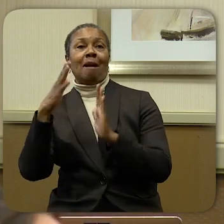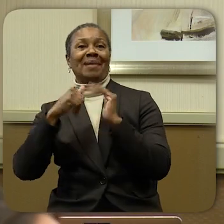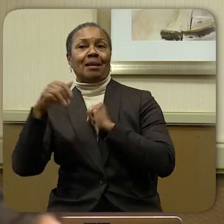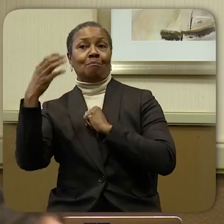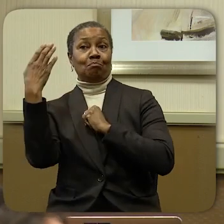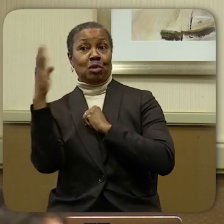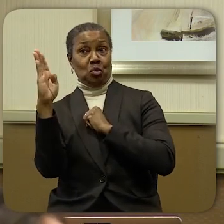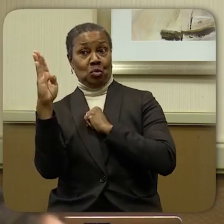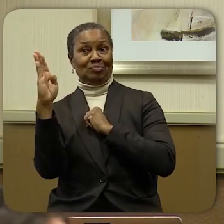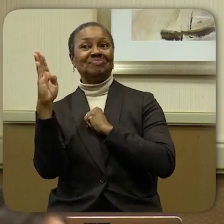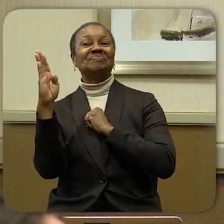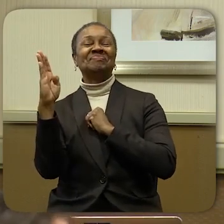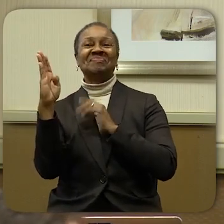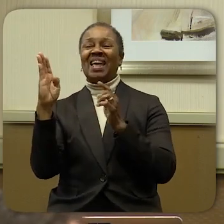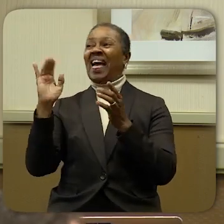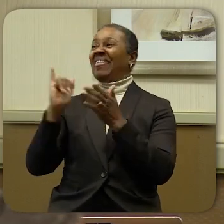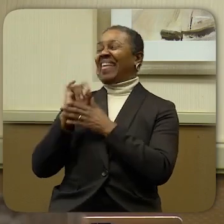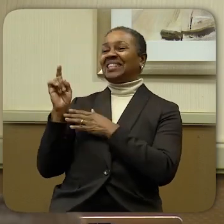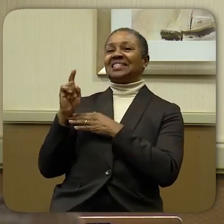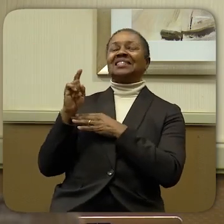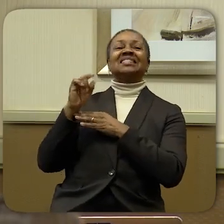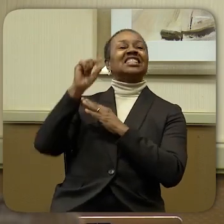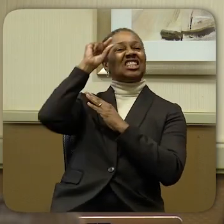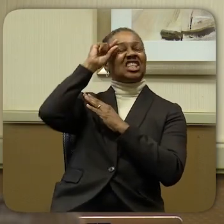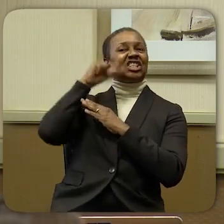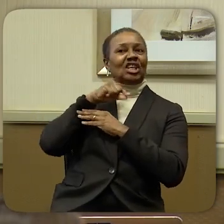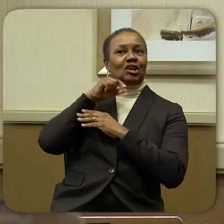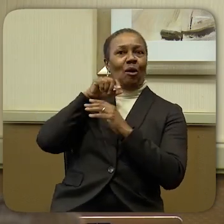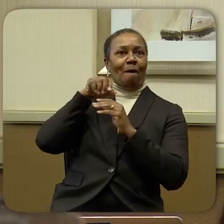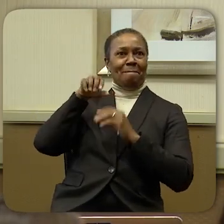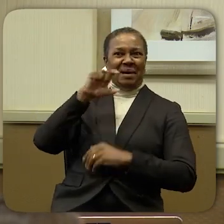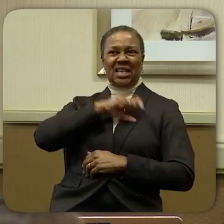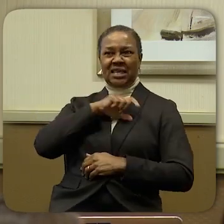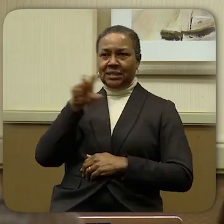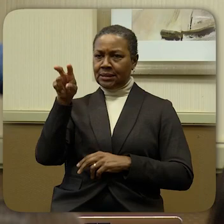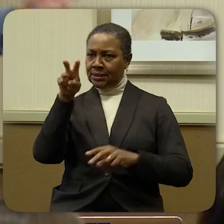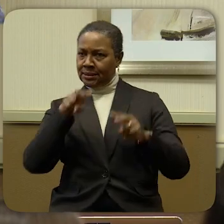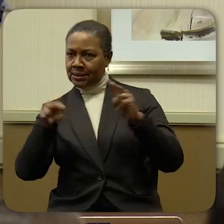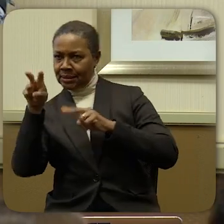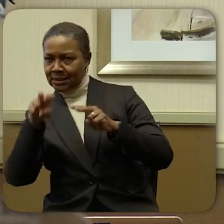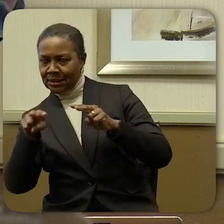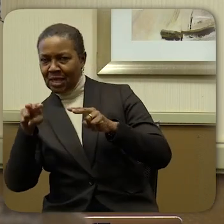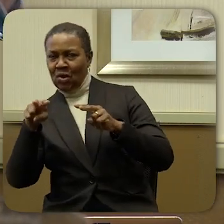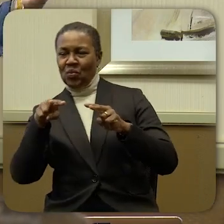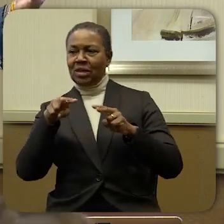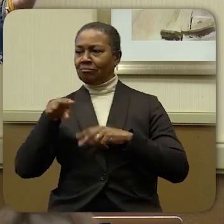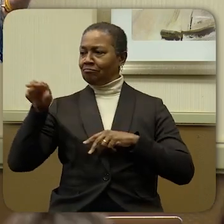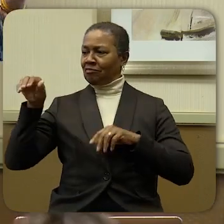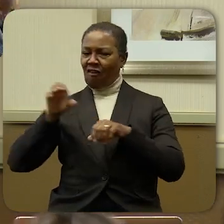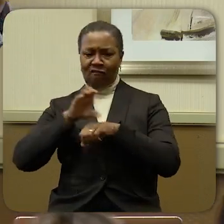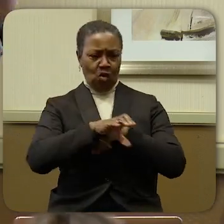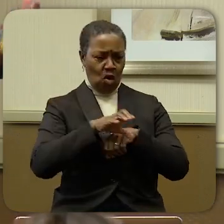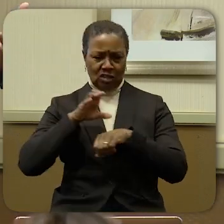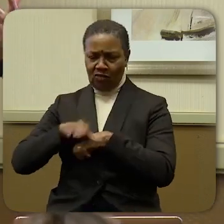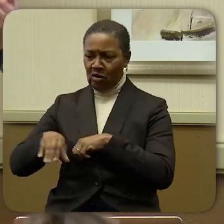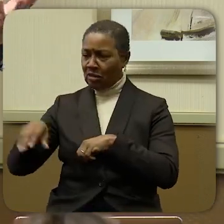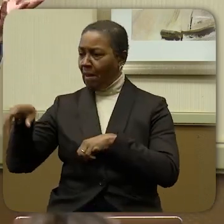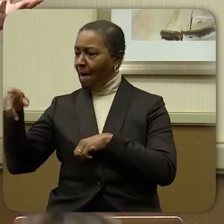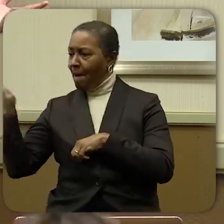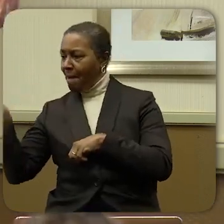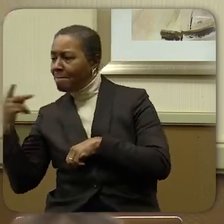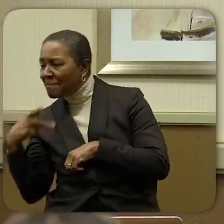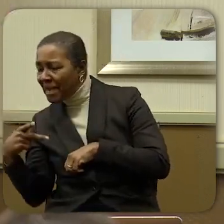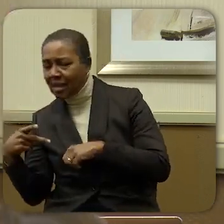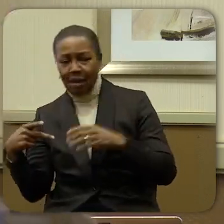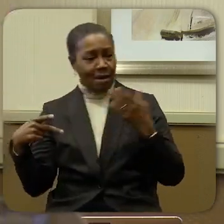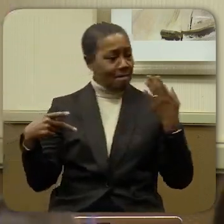blue. Right. I call that like the gender police, right? We gender our kids with pink and blue oftentimes before